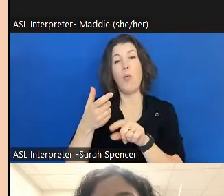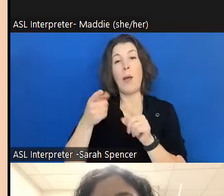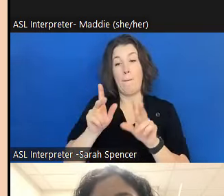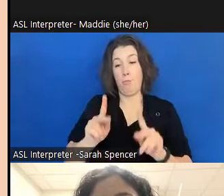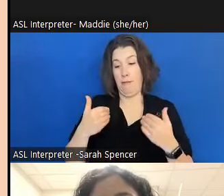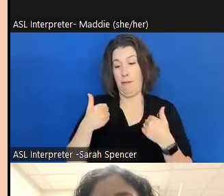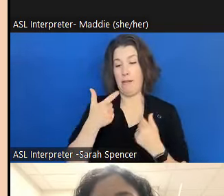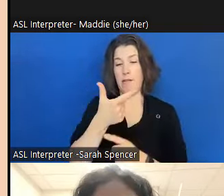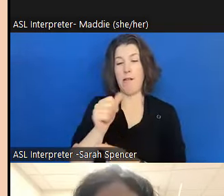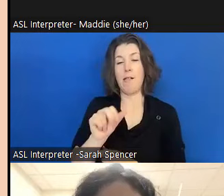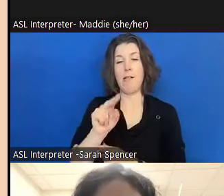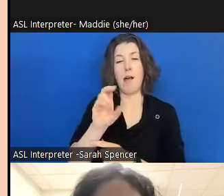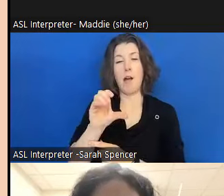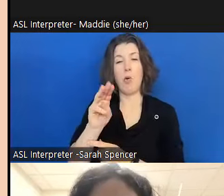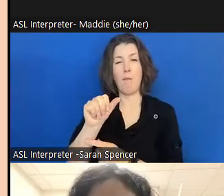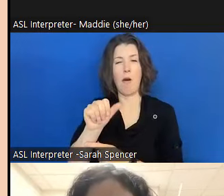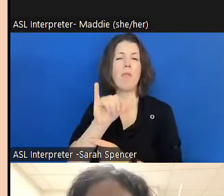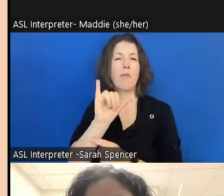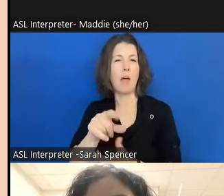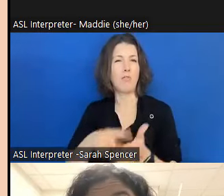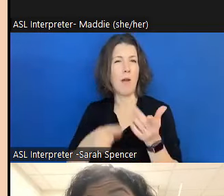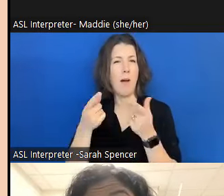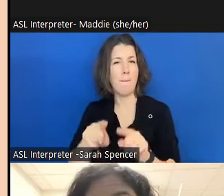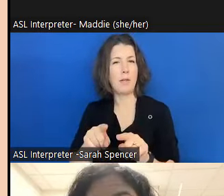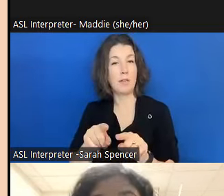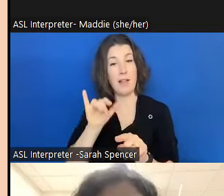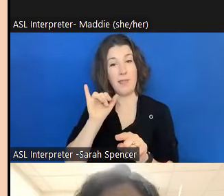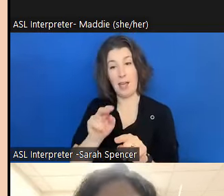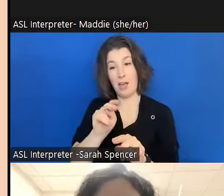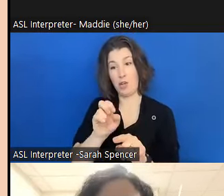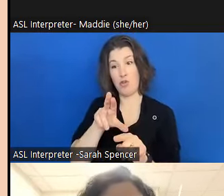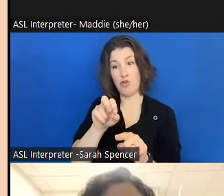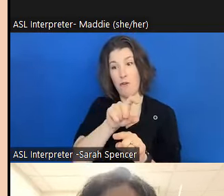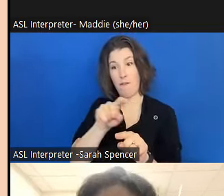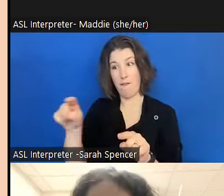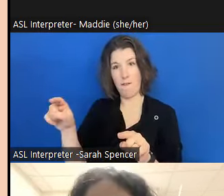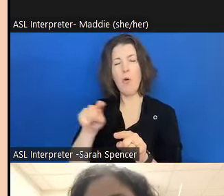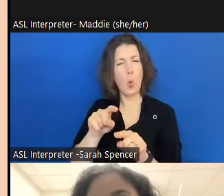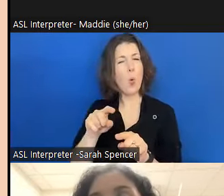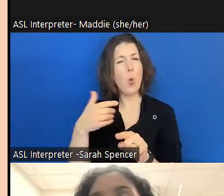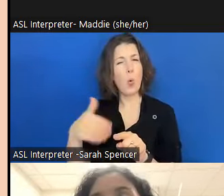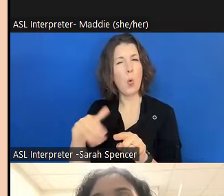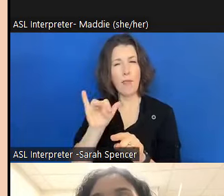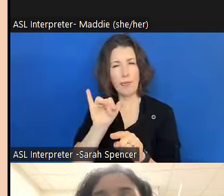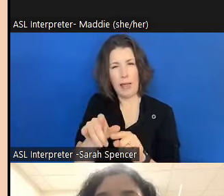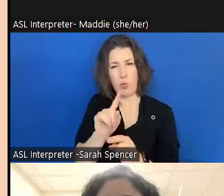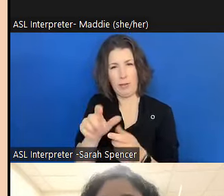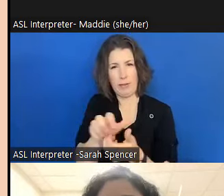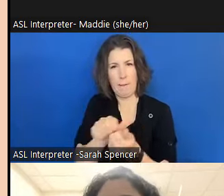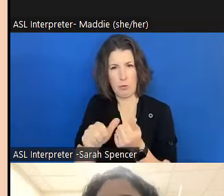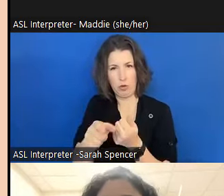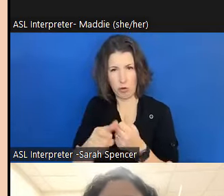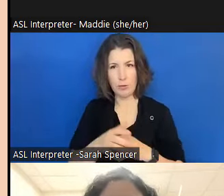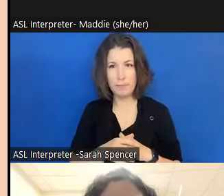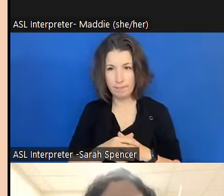there, and then damage to the brain itself can cause how the visual world is interpreted. There are certain